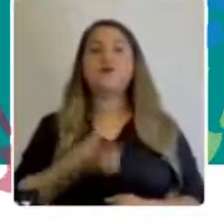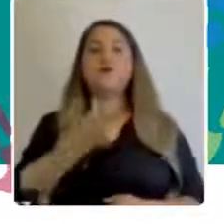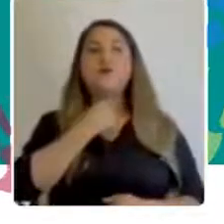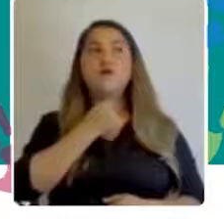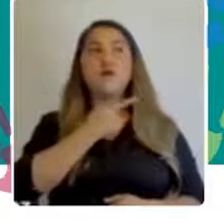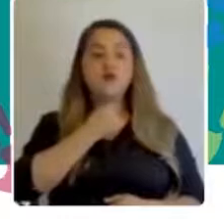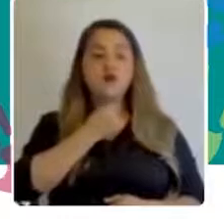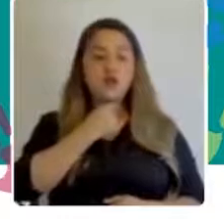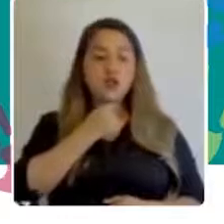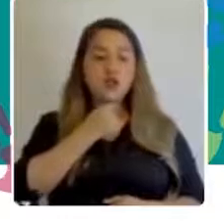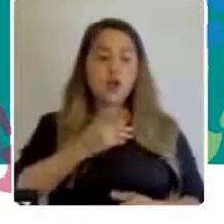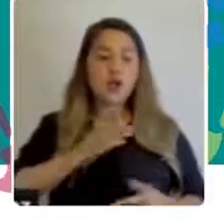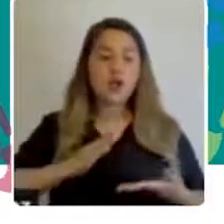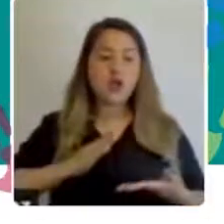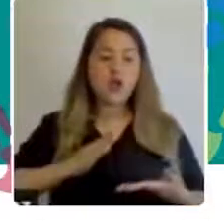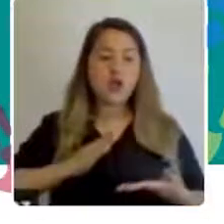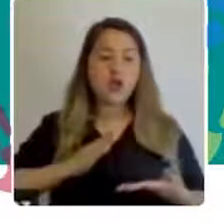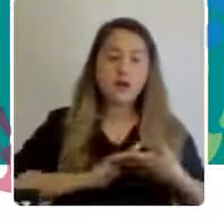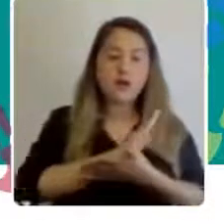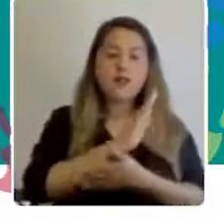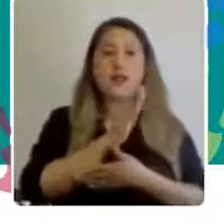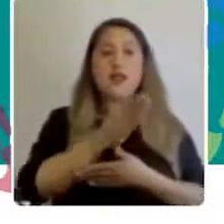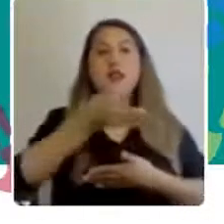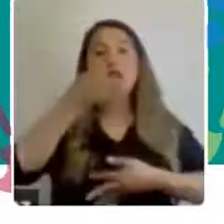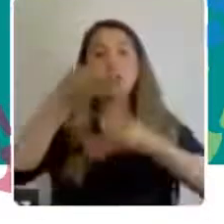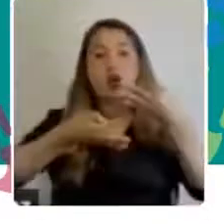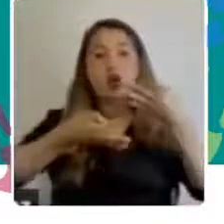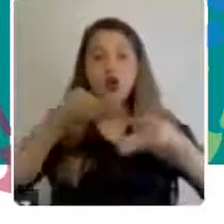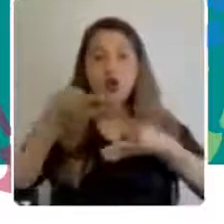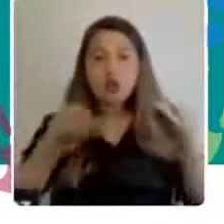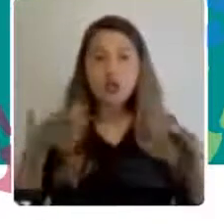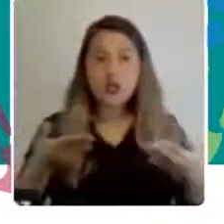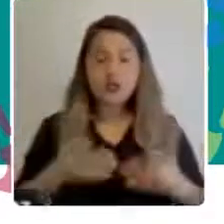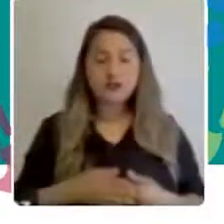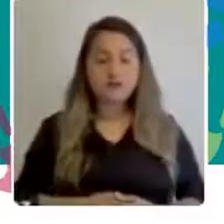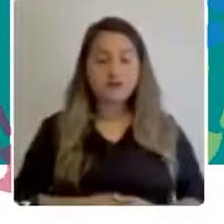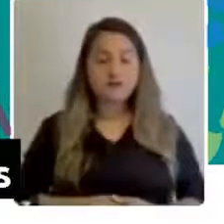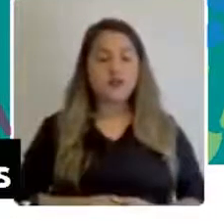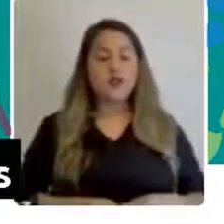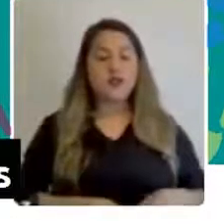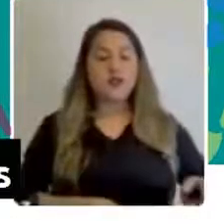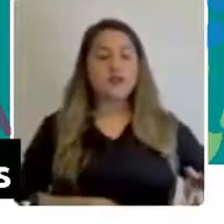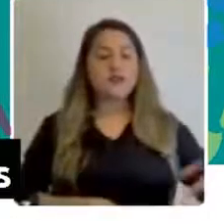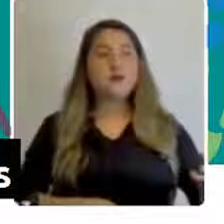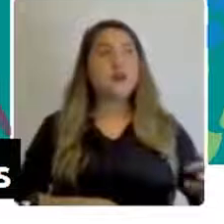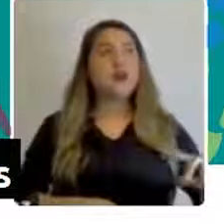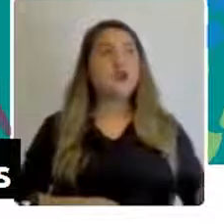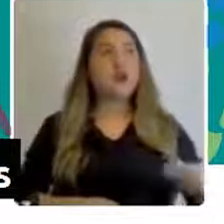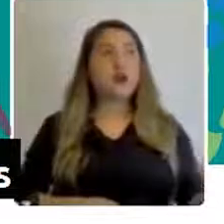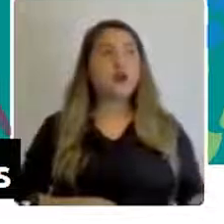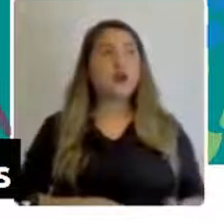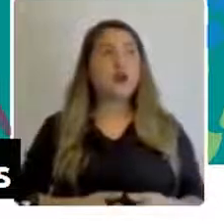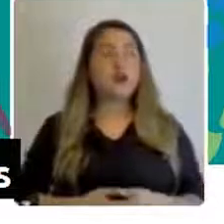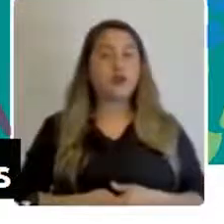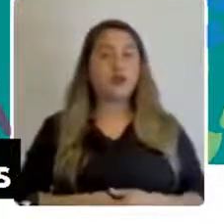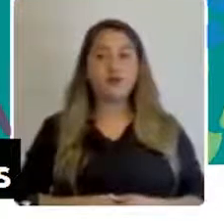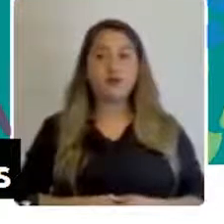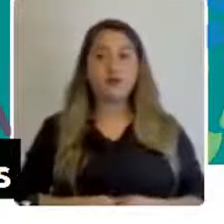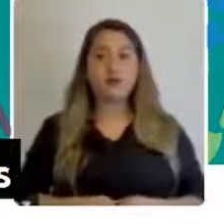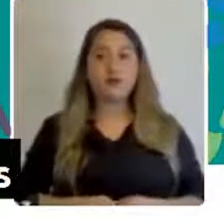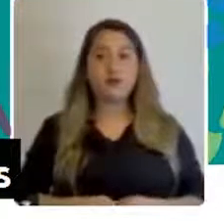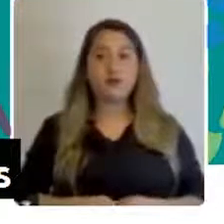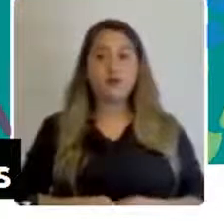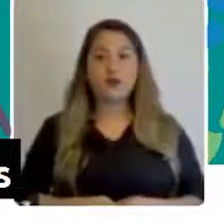lot, first in Europe and then in each member state. In Europe, we have a